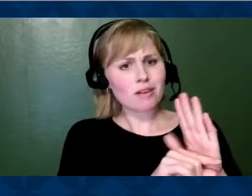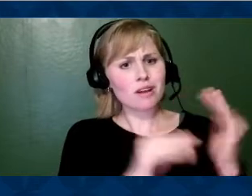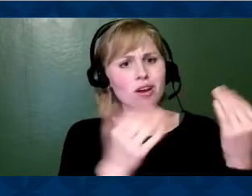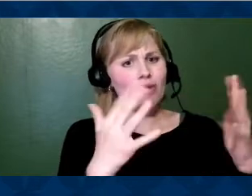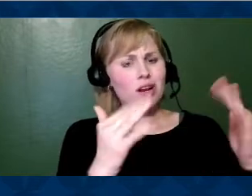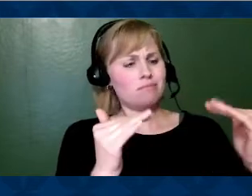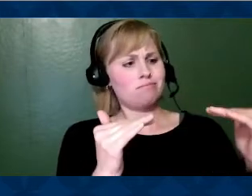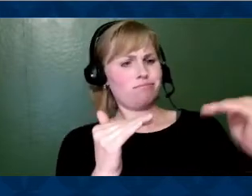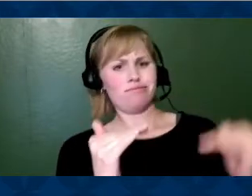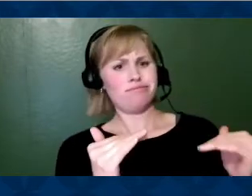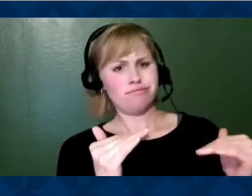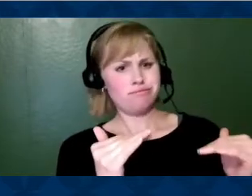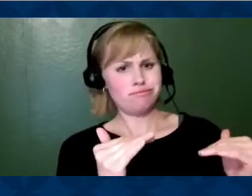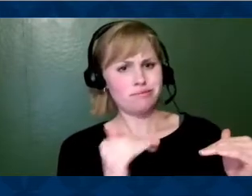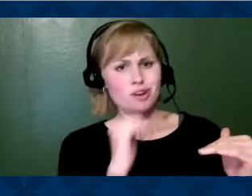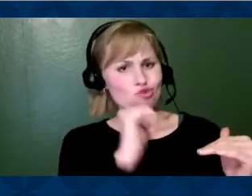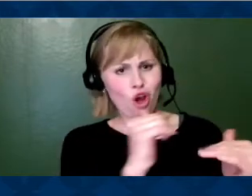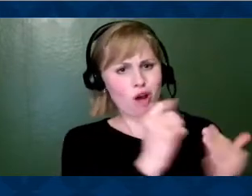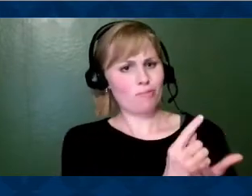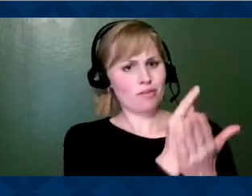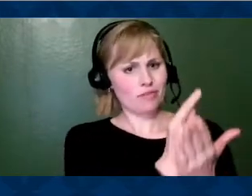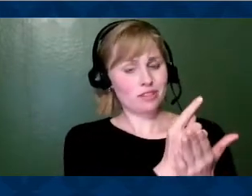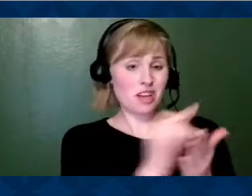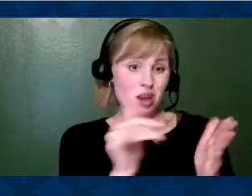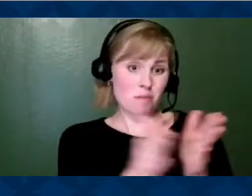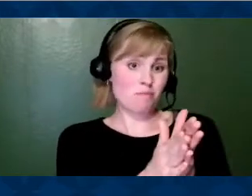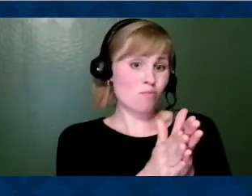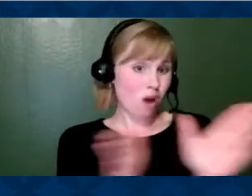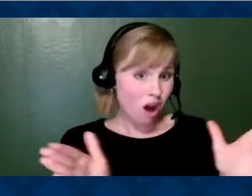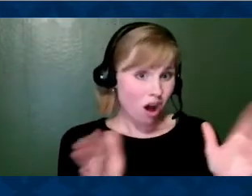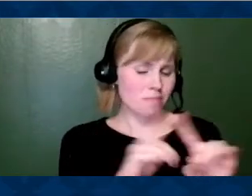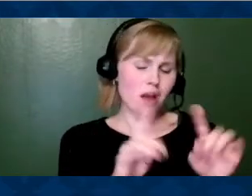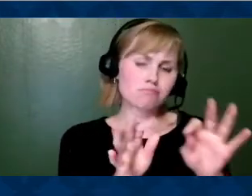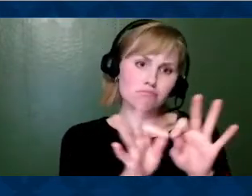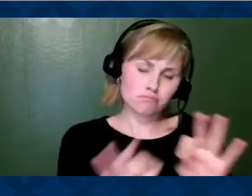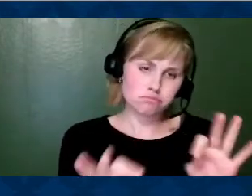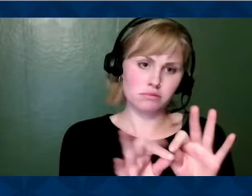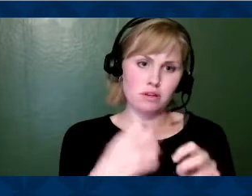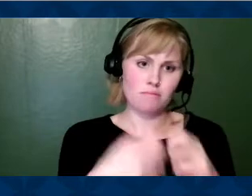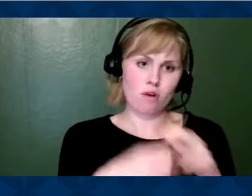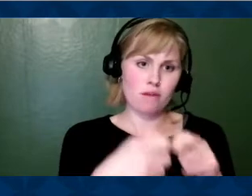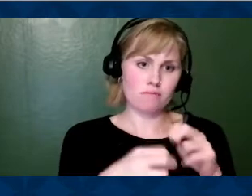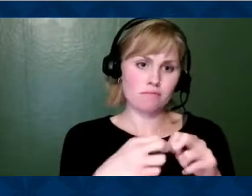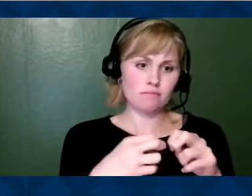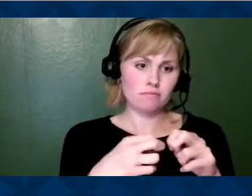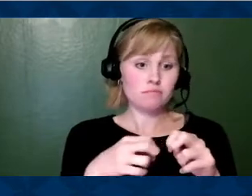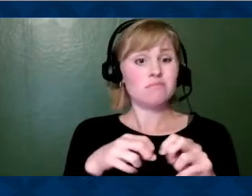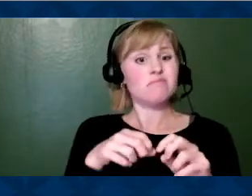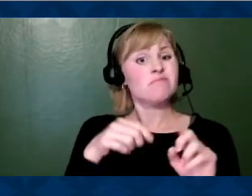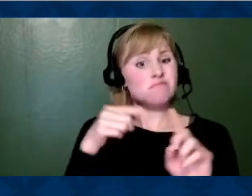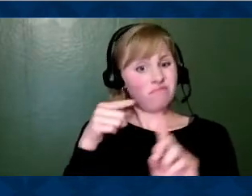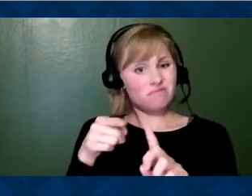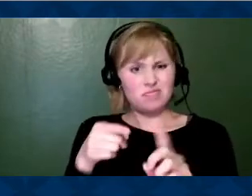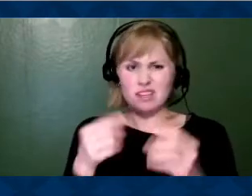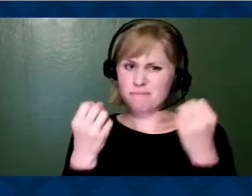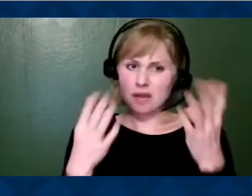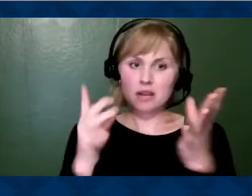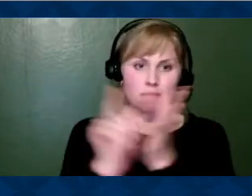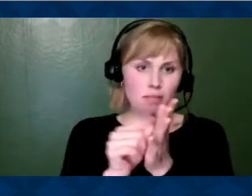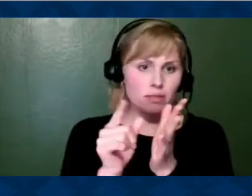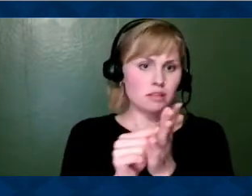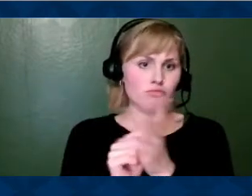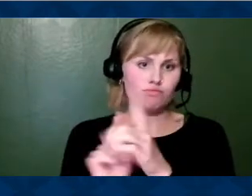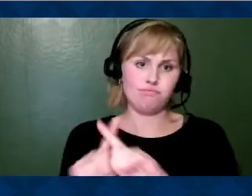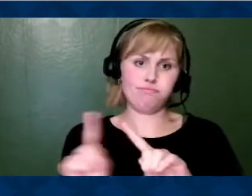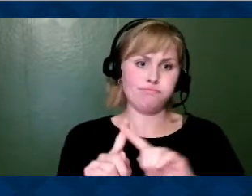important problem. And he's publishing all over the place a recent essay in this applied ethics